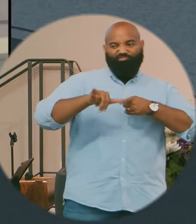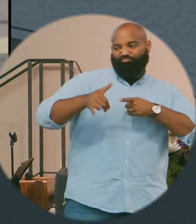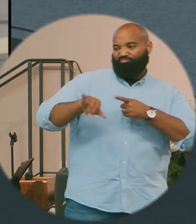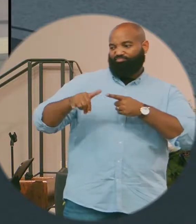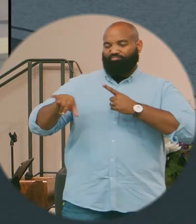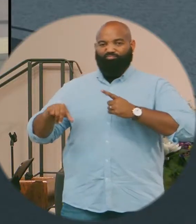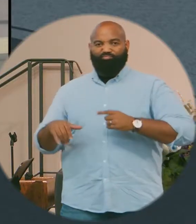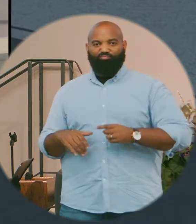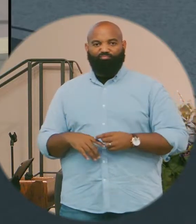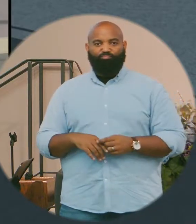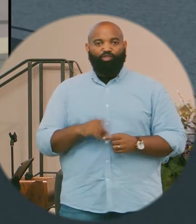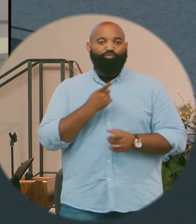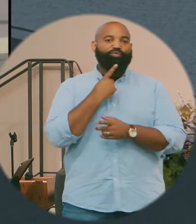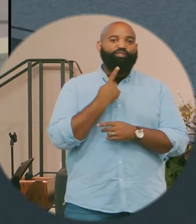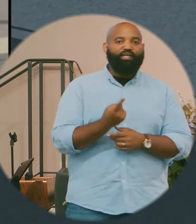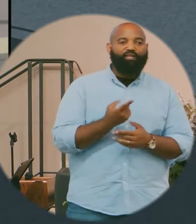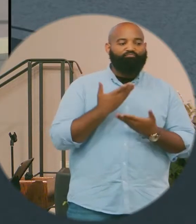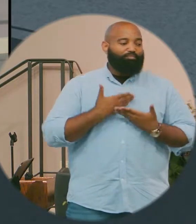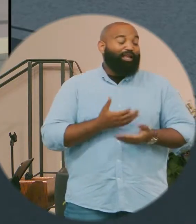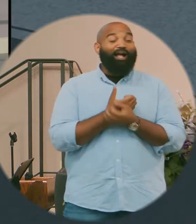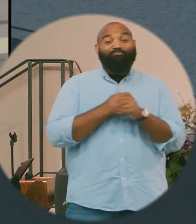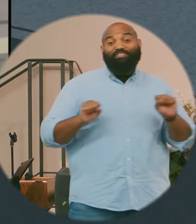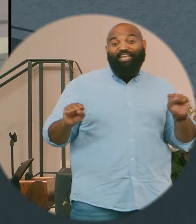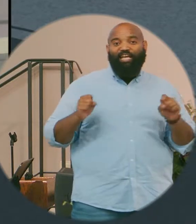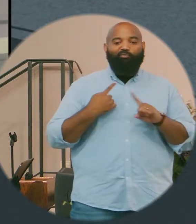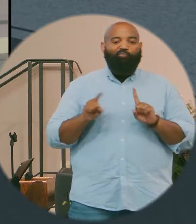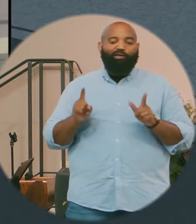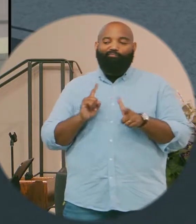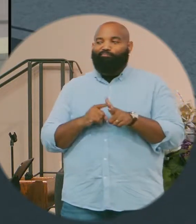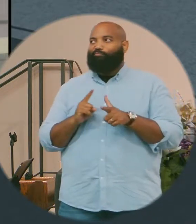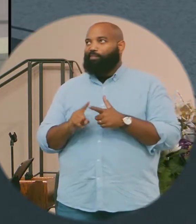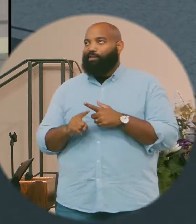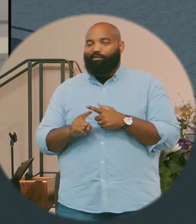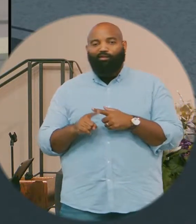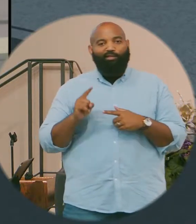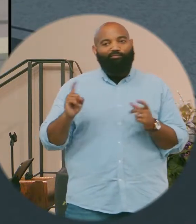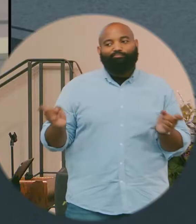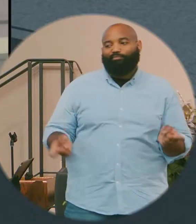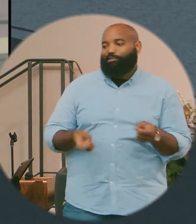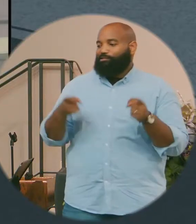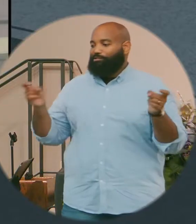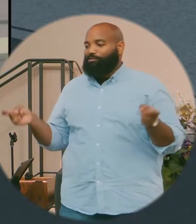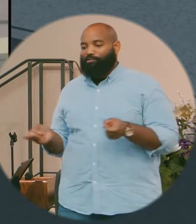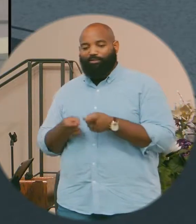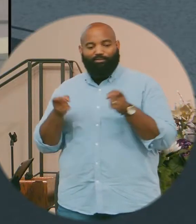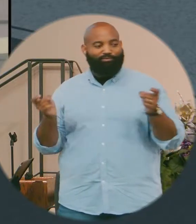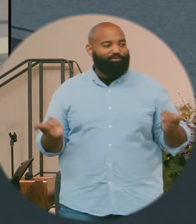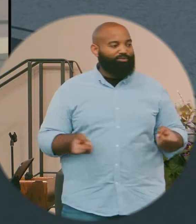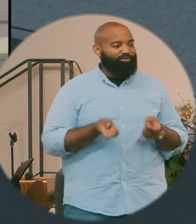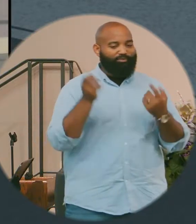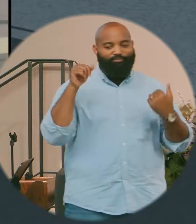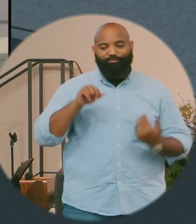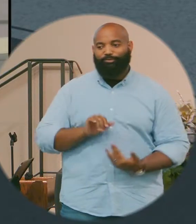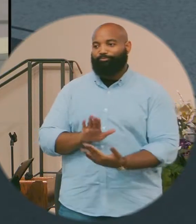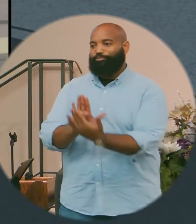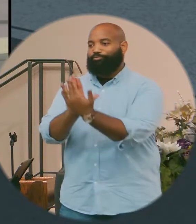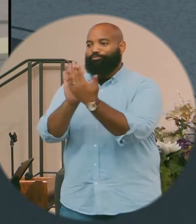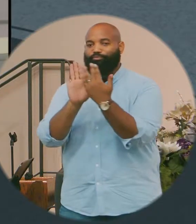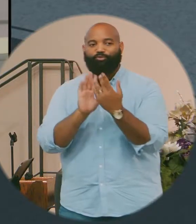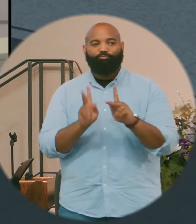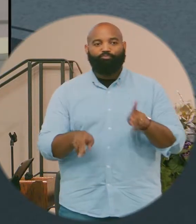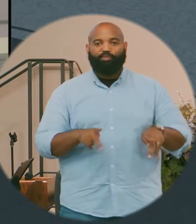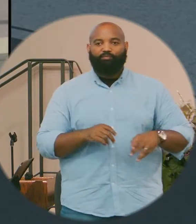It's not about you, because I know we all are a work in progress. But it's about the other people who is seeing God through